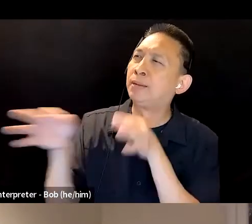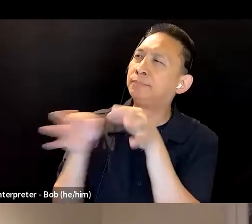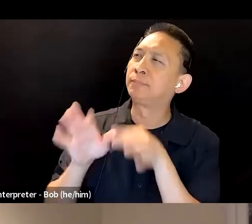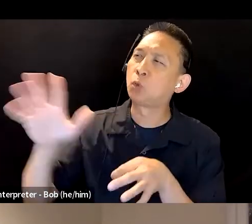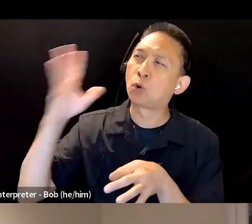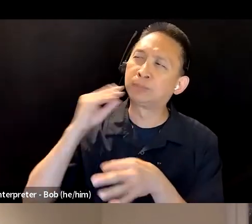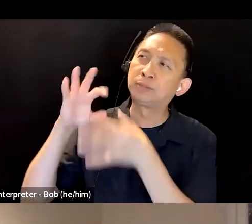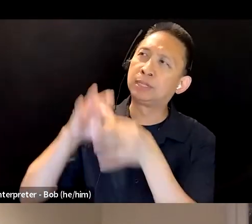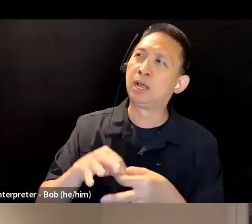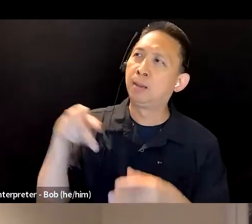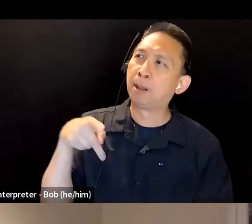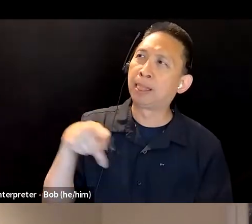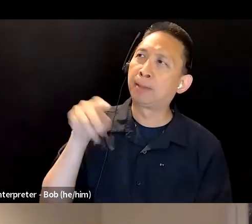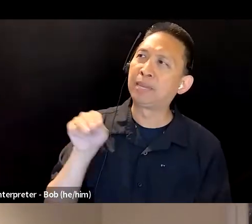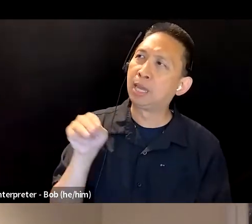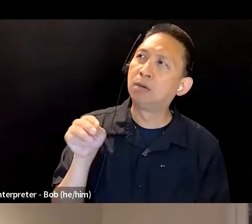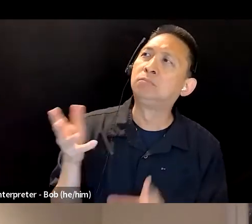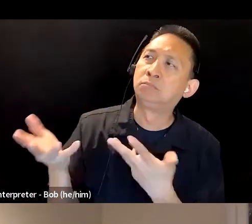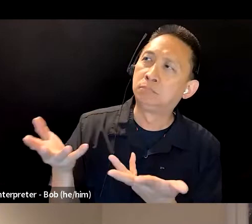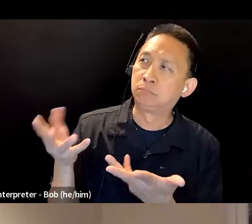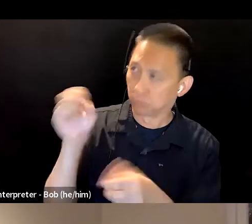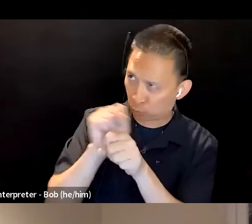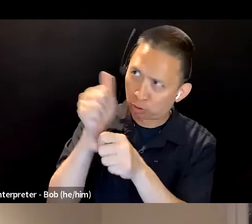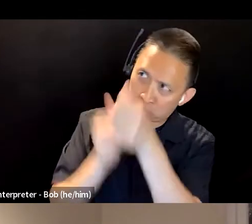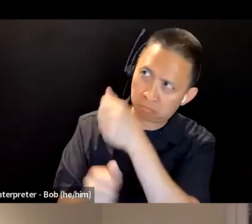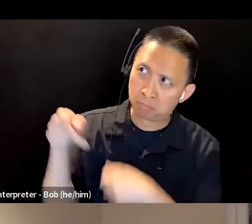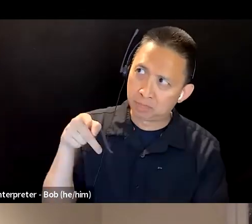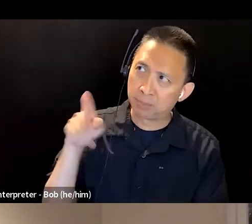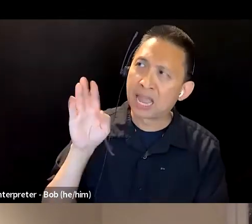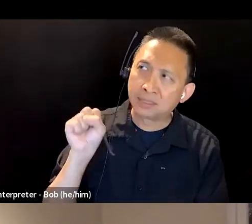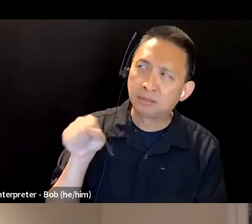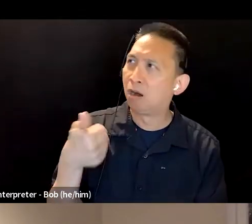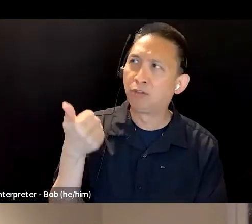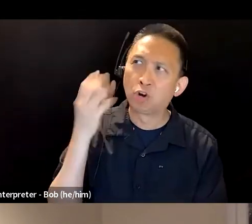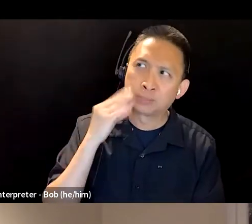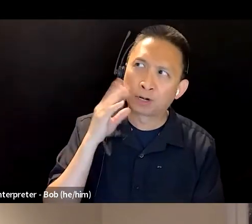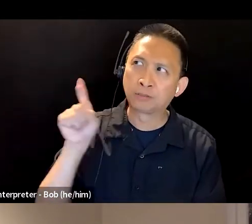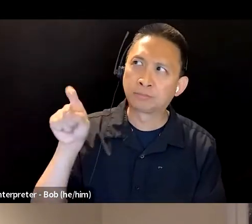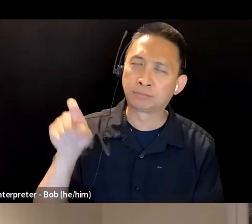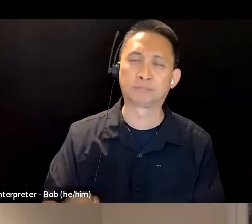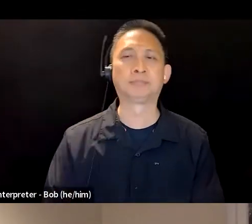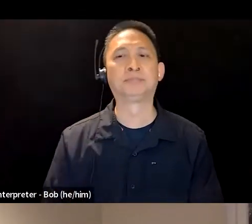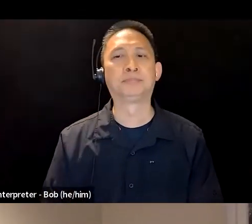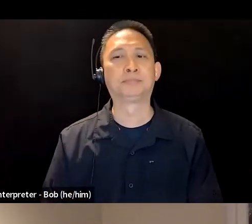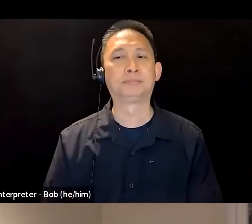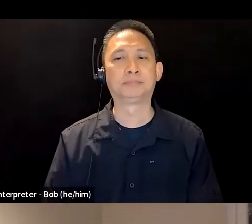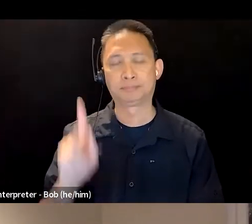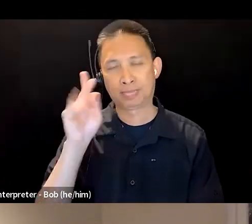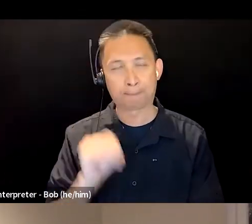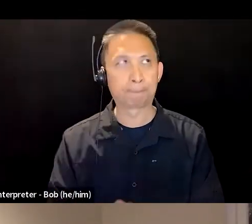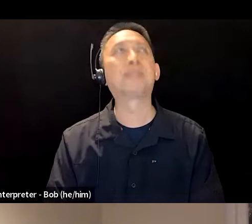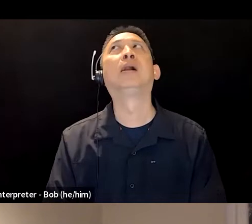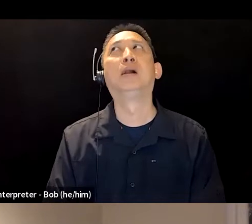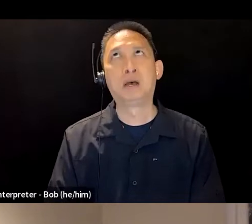with public media? And have you also worked with the PBS, or do you have experience with any other public broadcaster yet? Yeah,